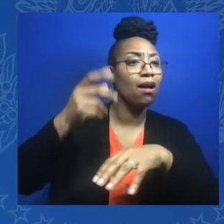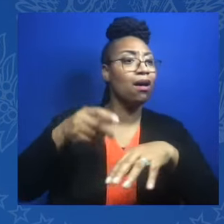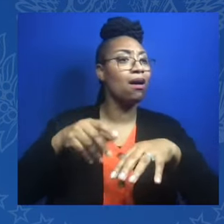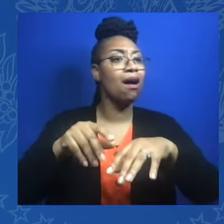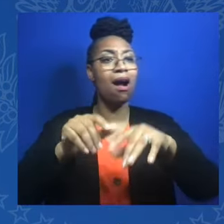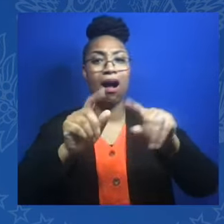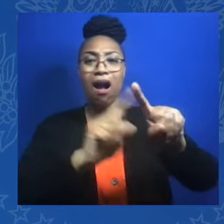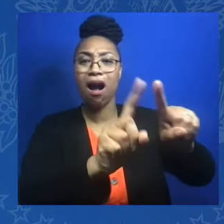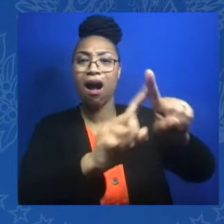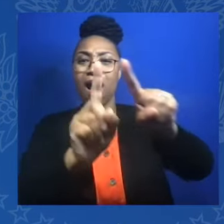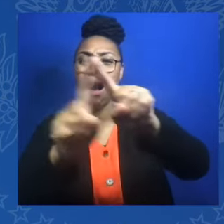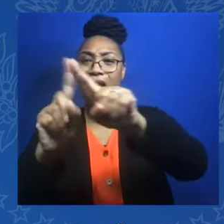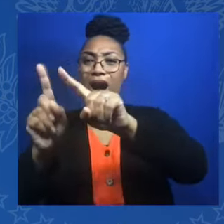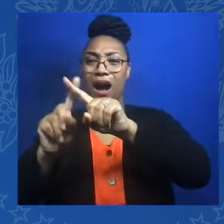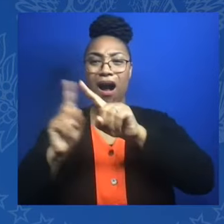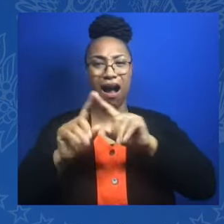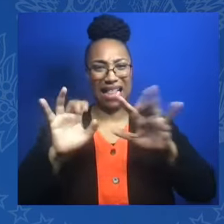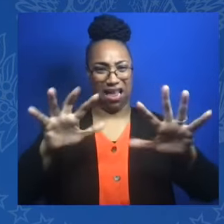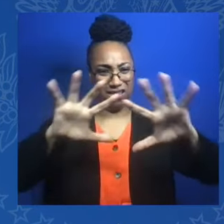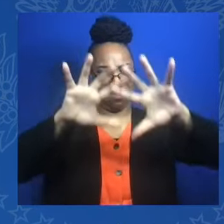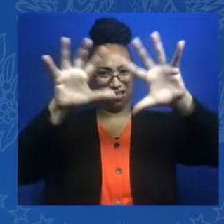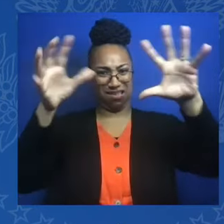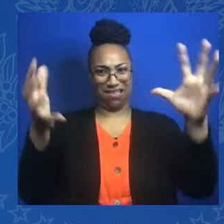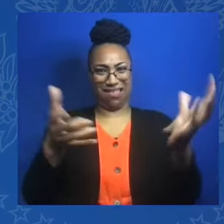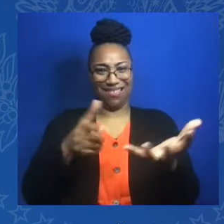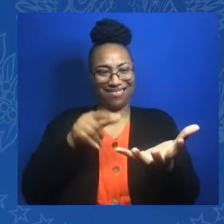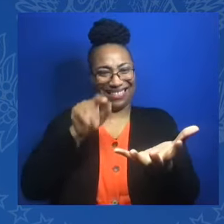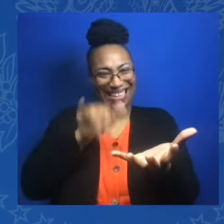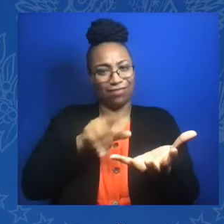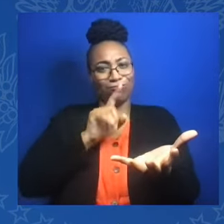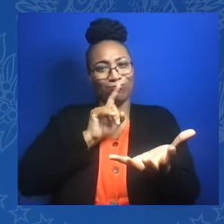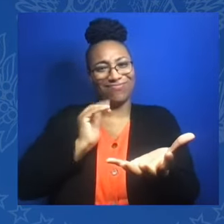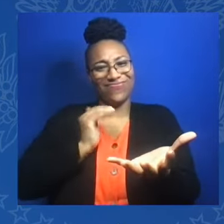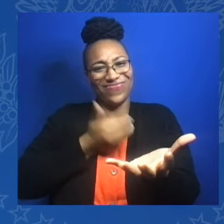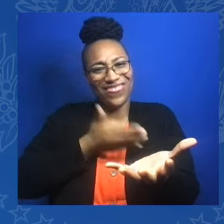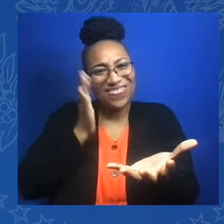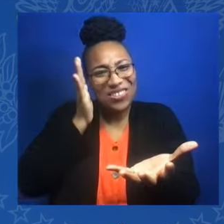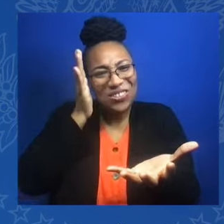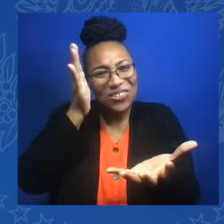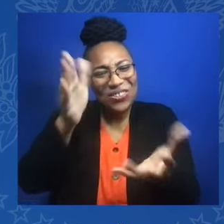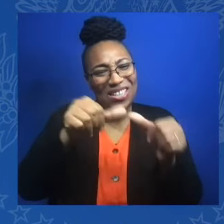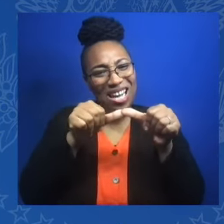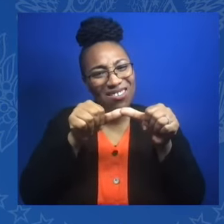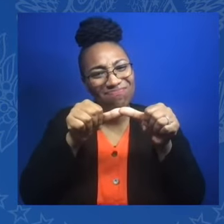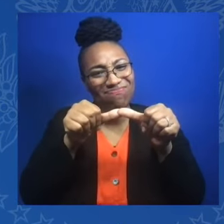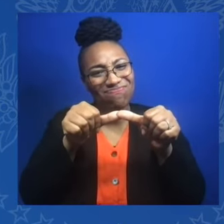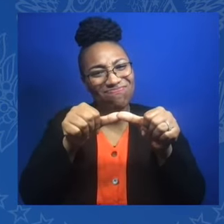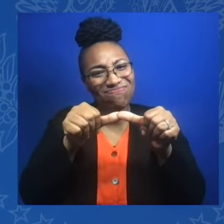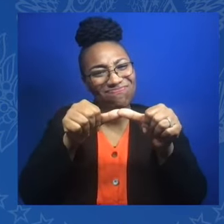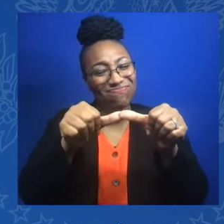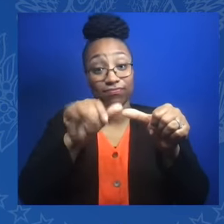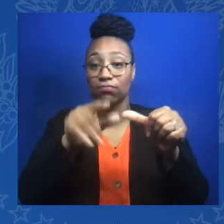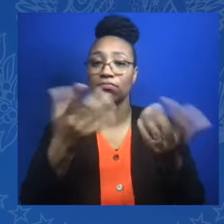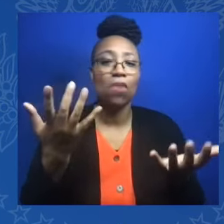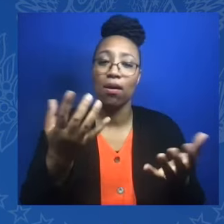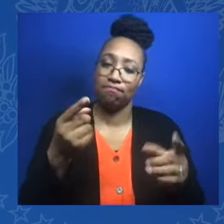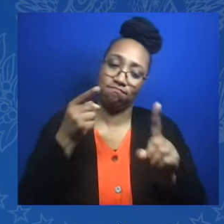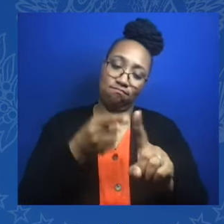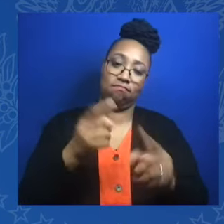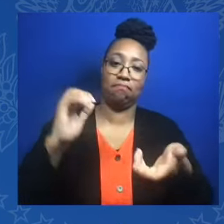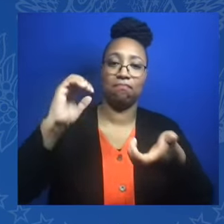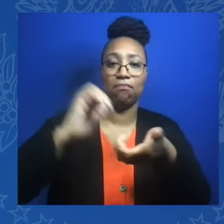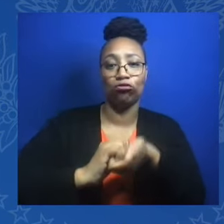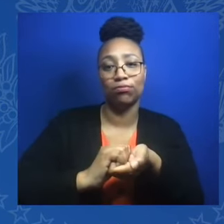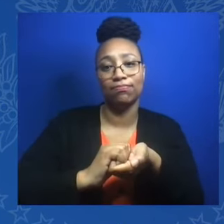no better partner. And I mean this from the bottom of my heart. No more reliable ally. No more steady